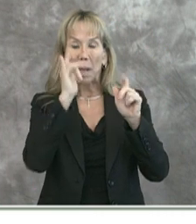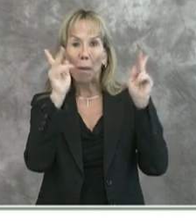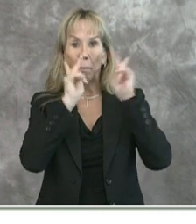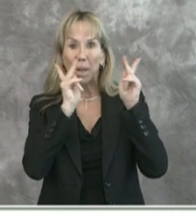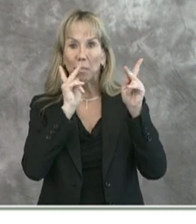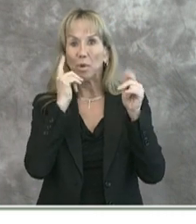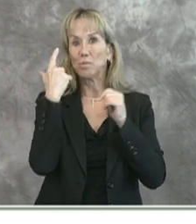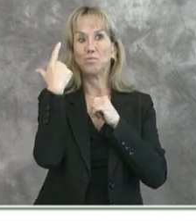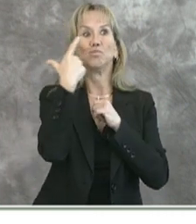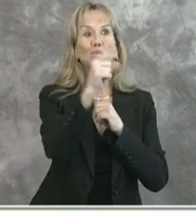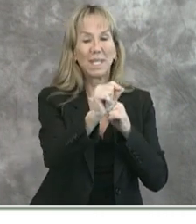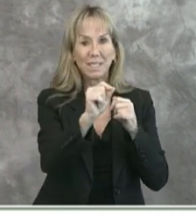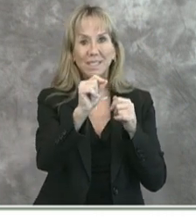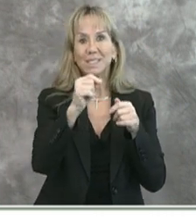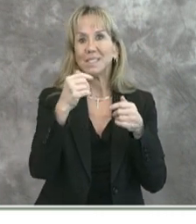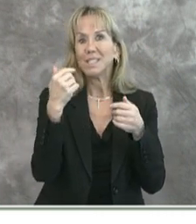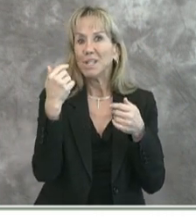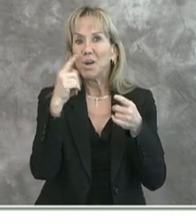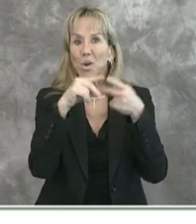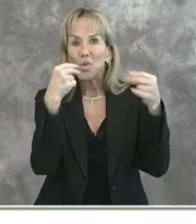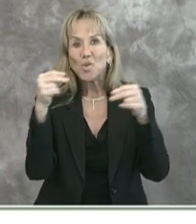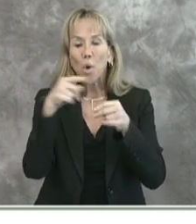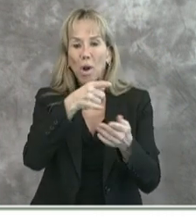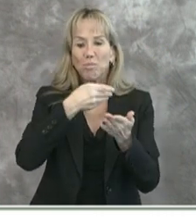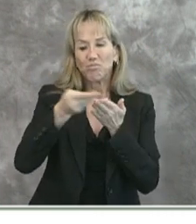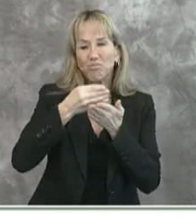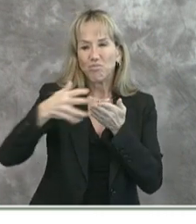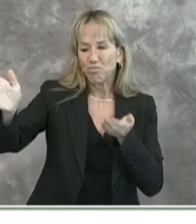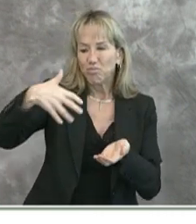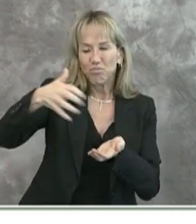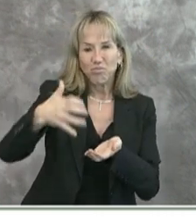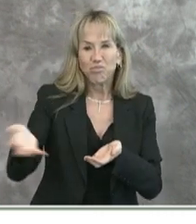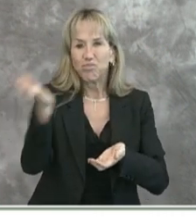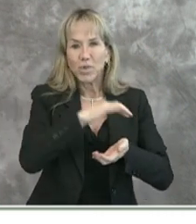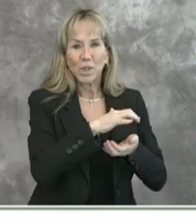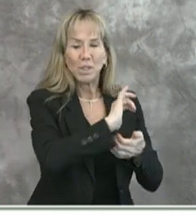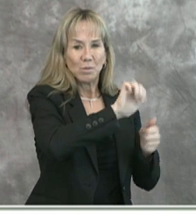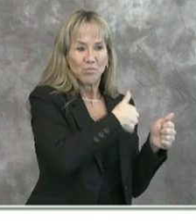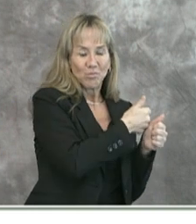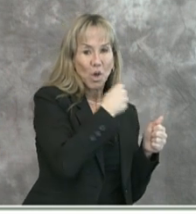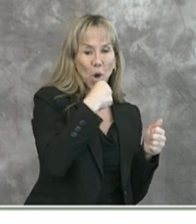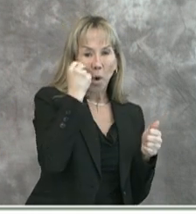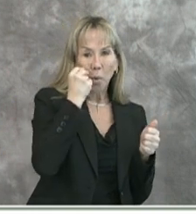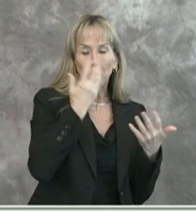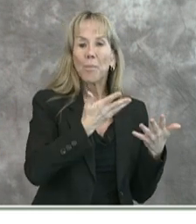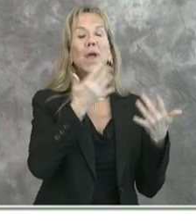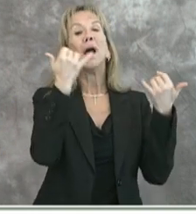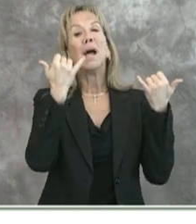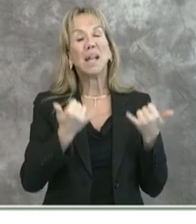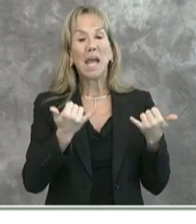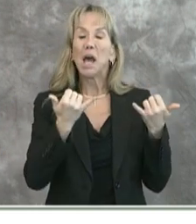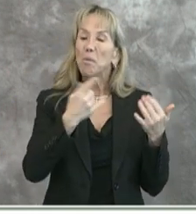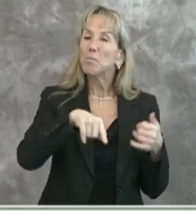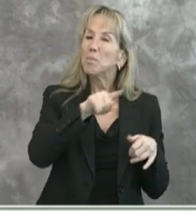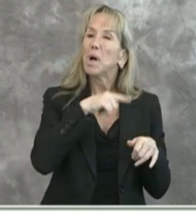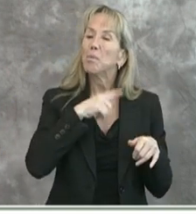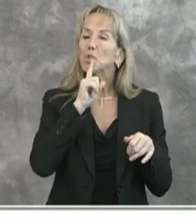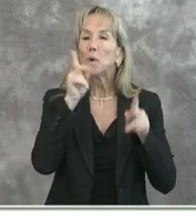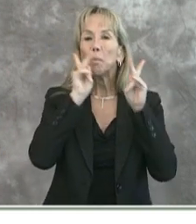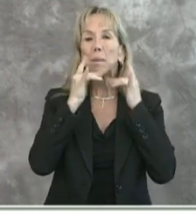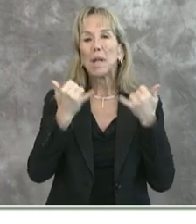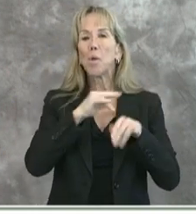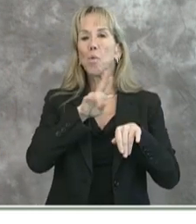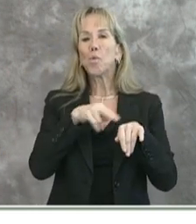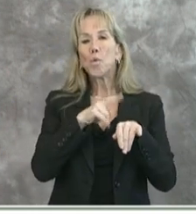on groceries. Remember, all the shelves were empty. Now folks may be in a little bit more of a routine of buying a little bit more